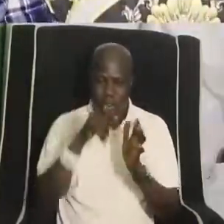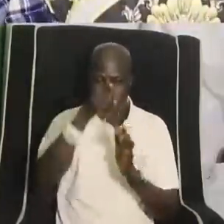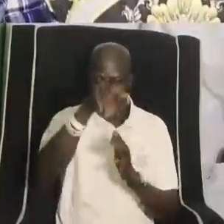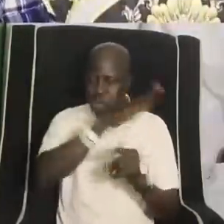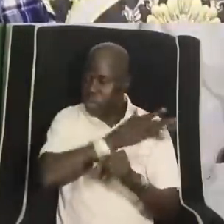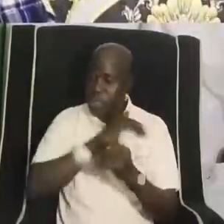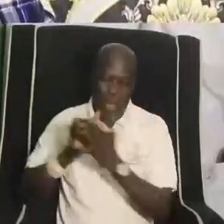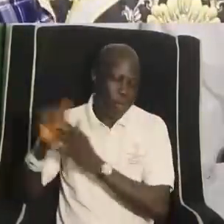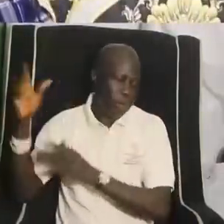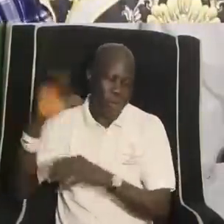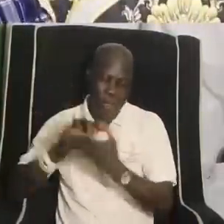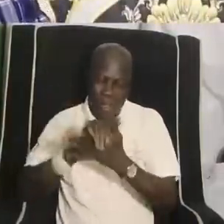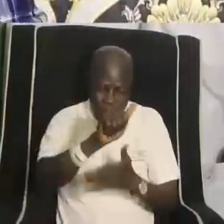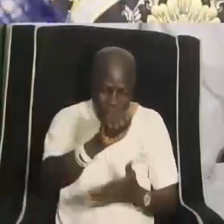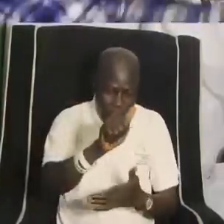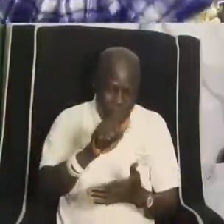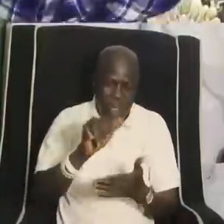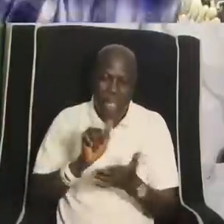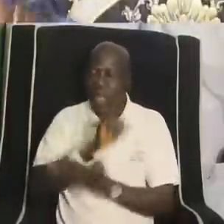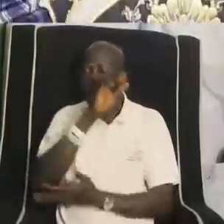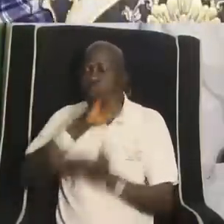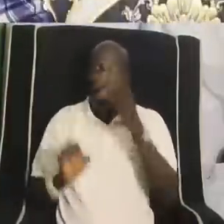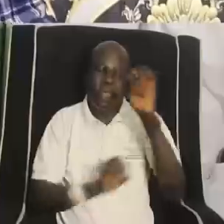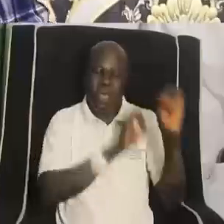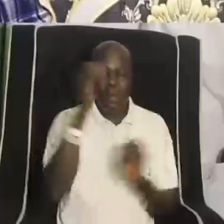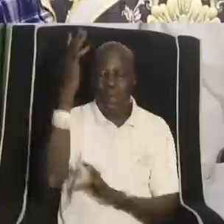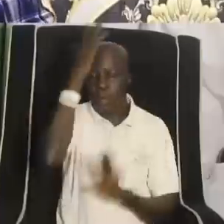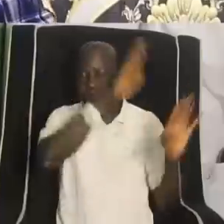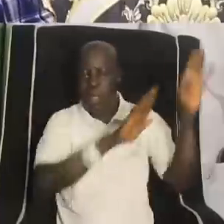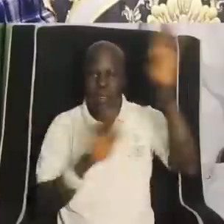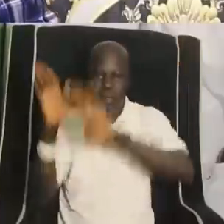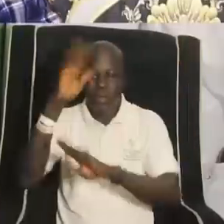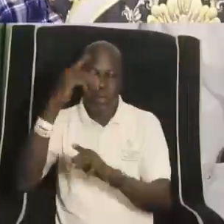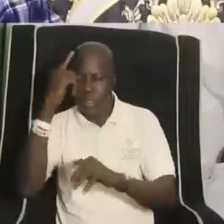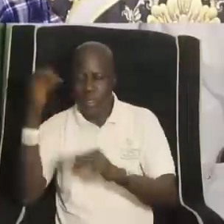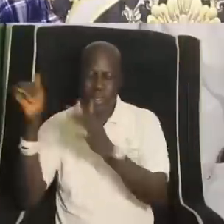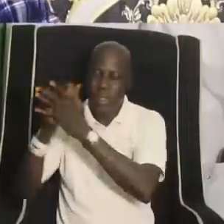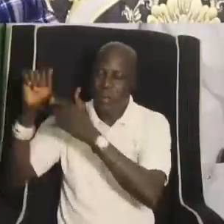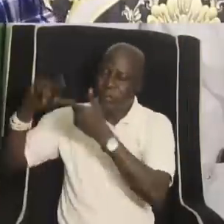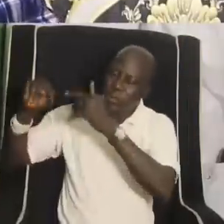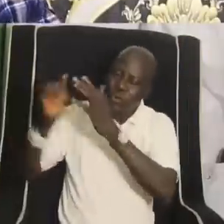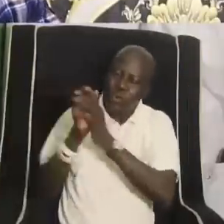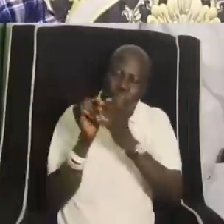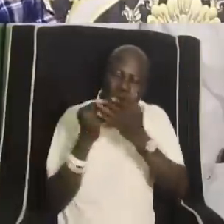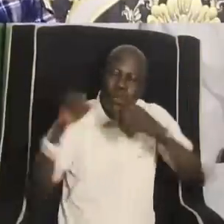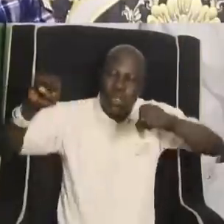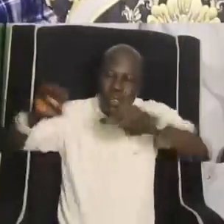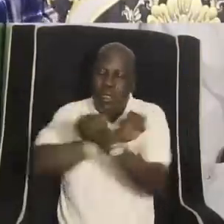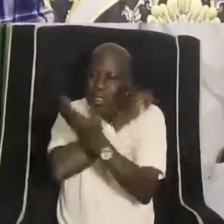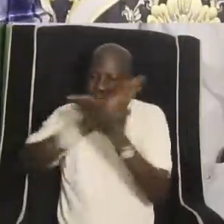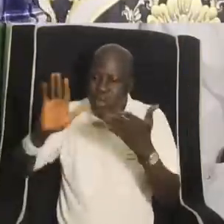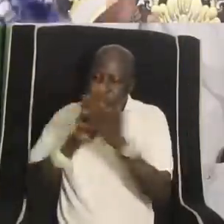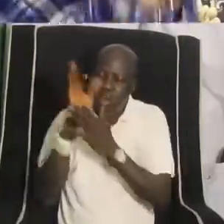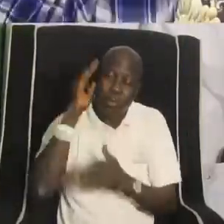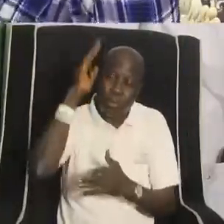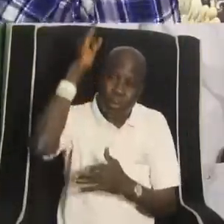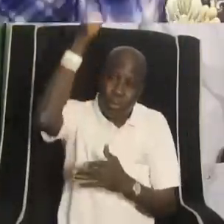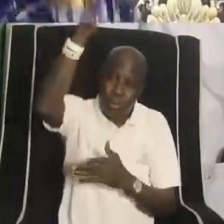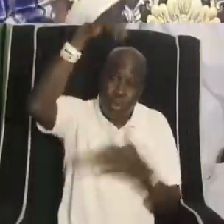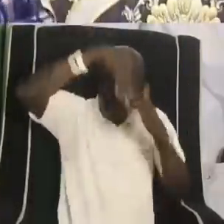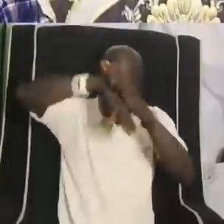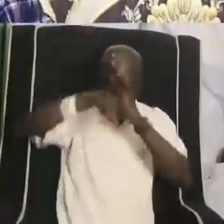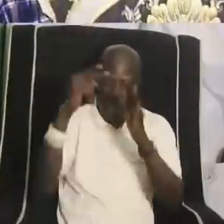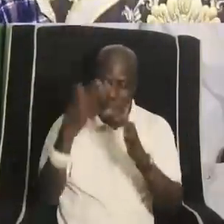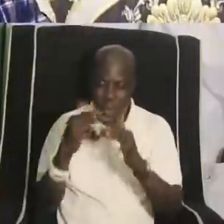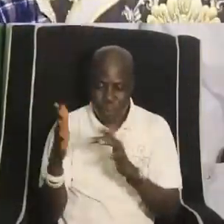forevermore, I pray in the name of Jesus. You beloved, hear me. Every force of the night, that destroy one's future, in